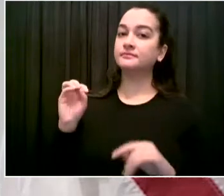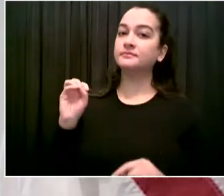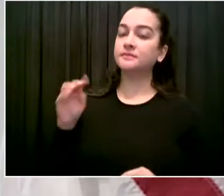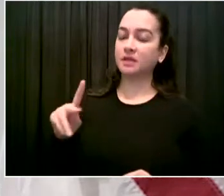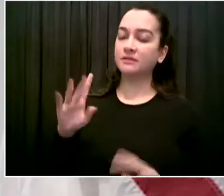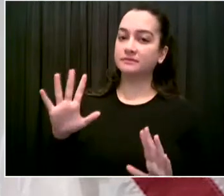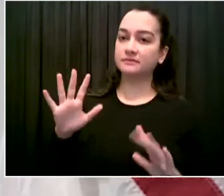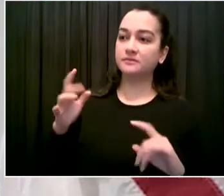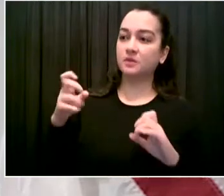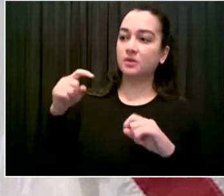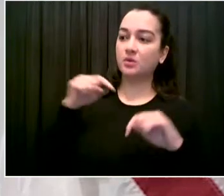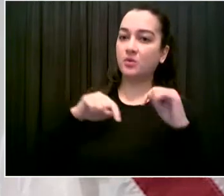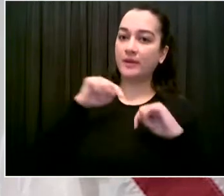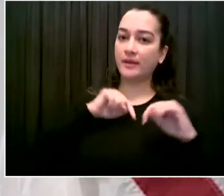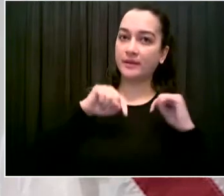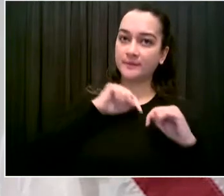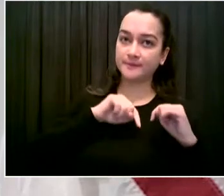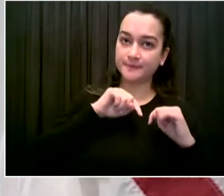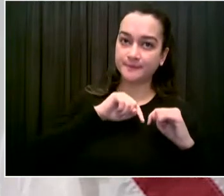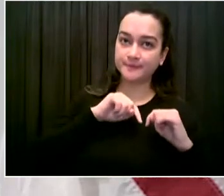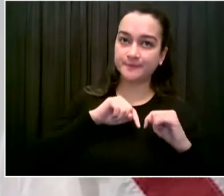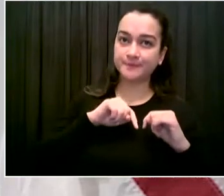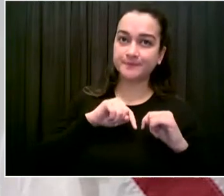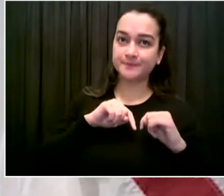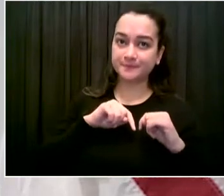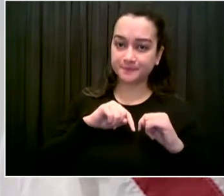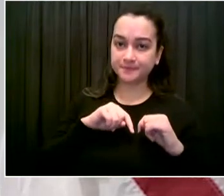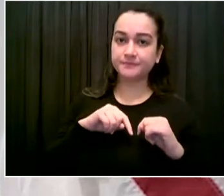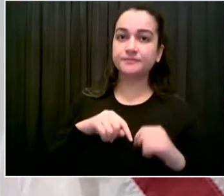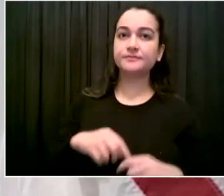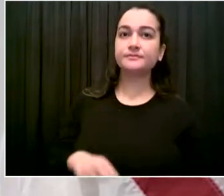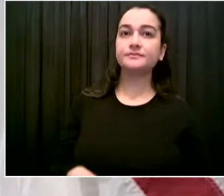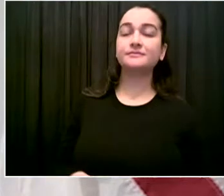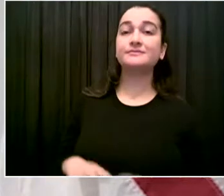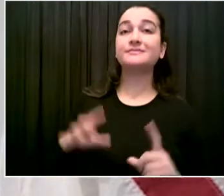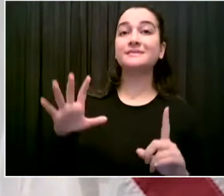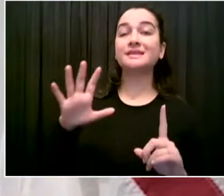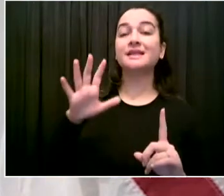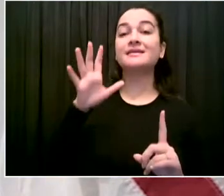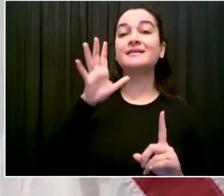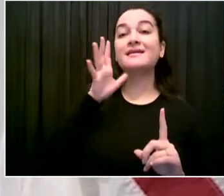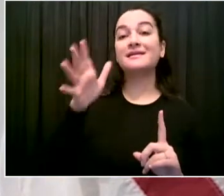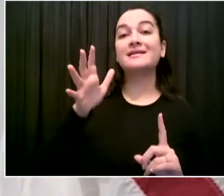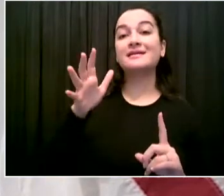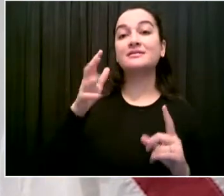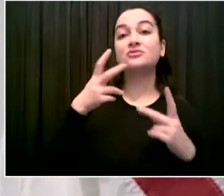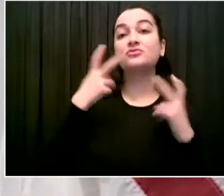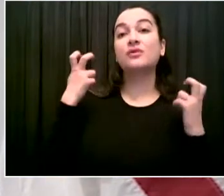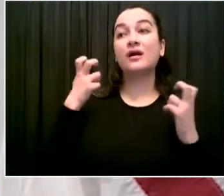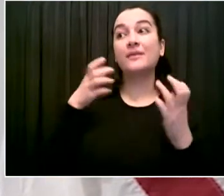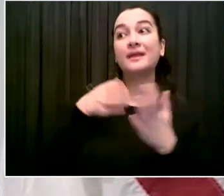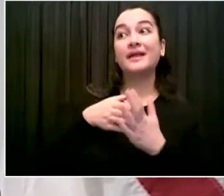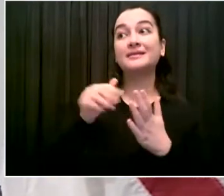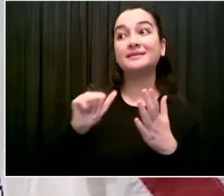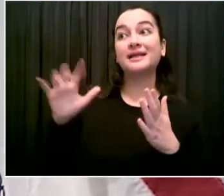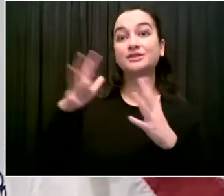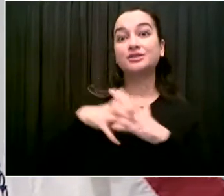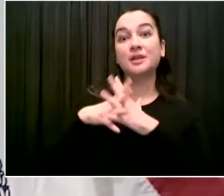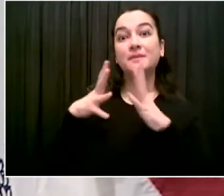on addressing hate crimes directed to the Asian community. I want to just urge all New Yorkers to turn to